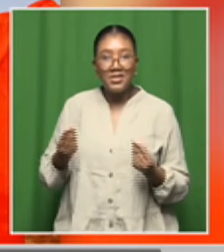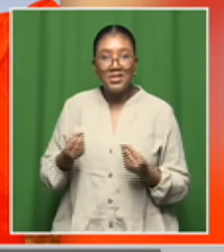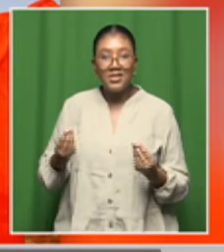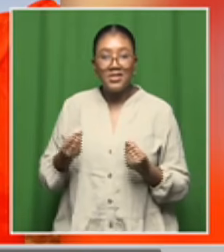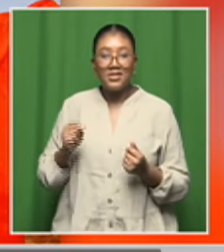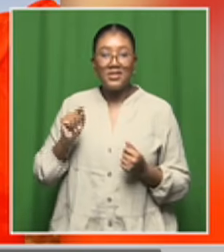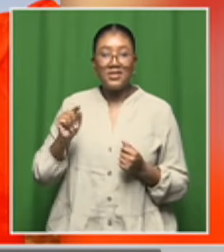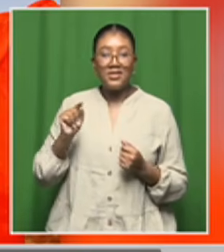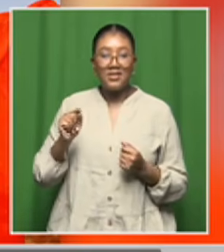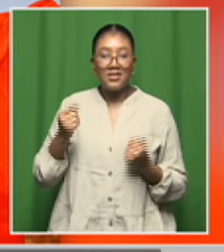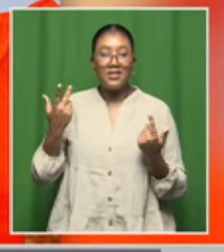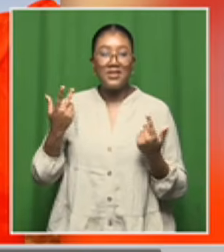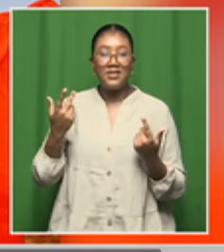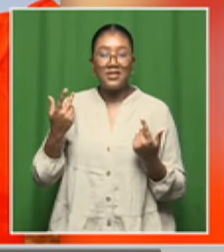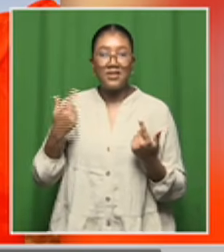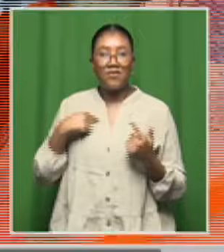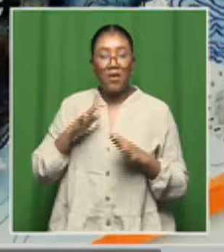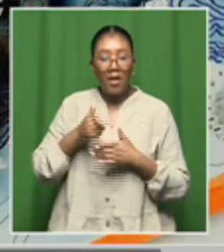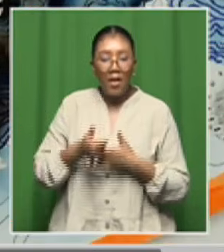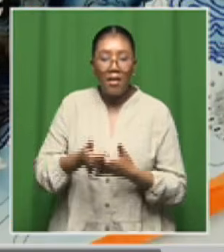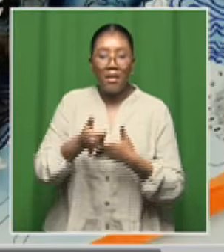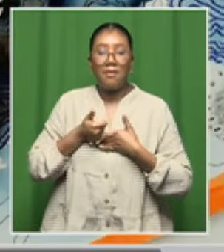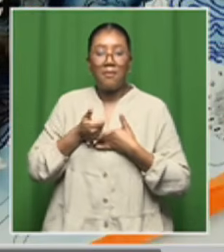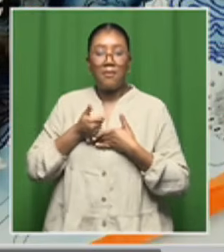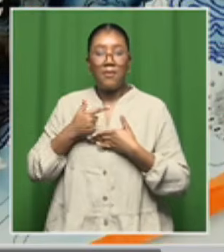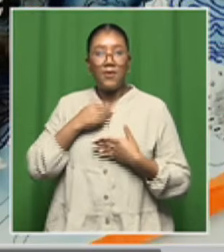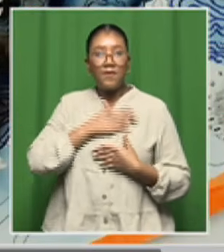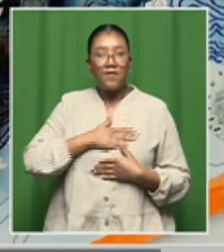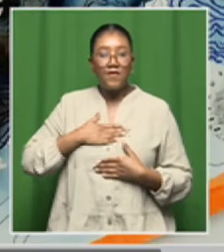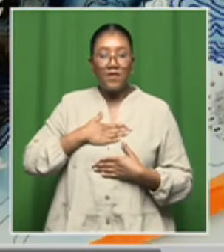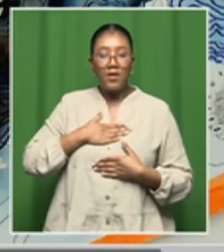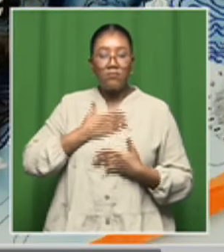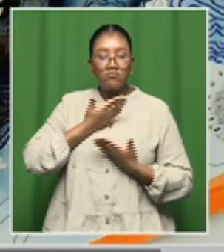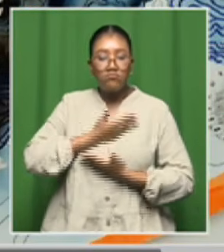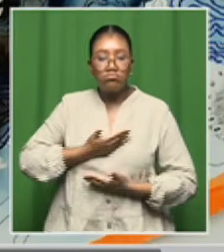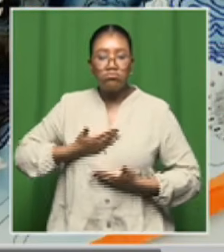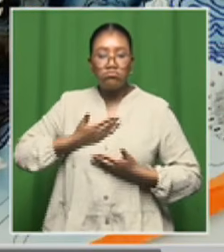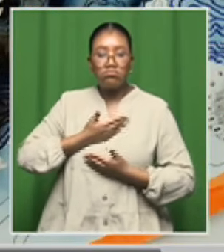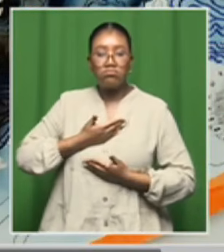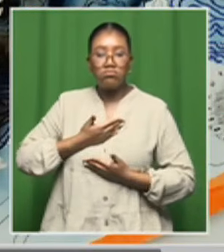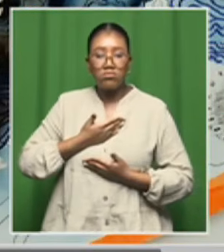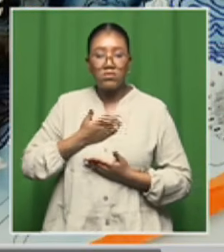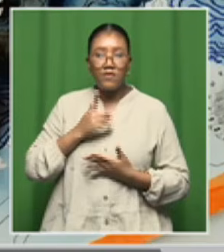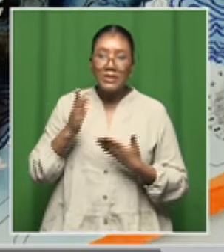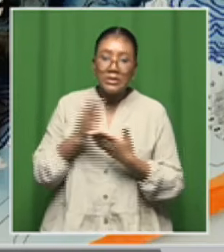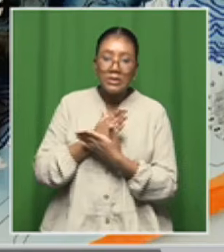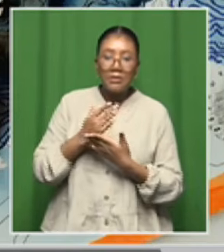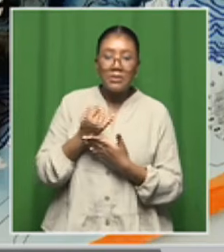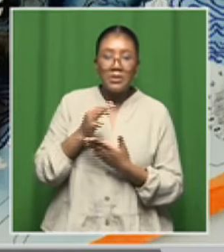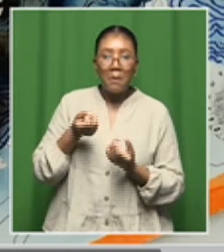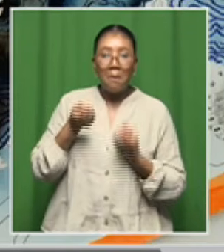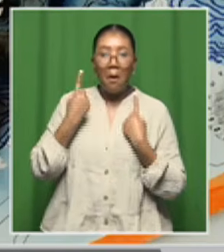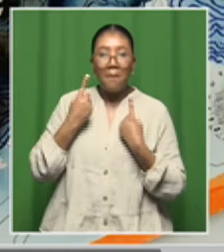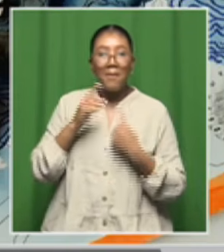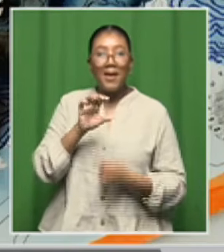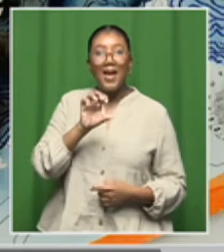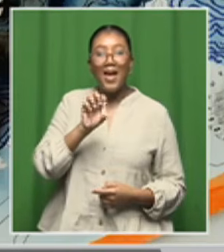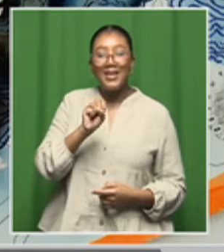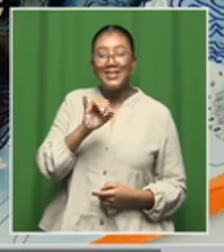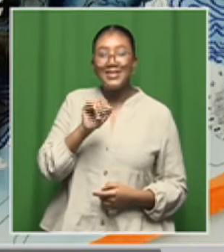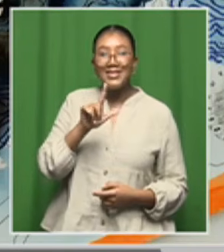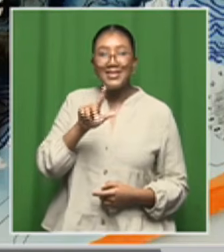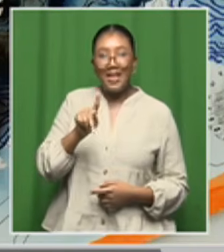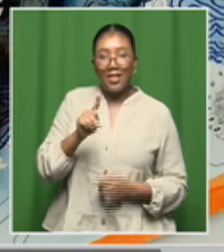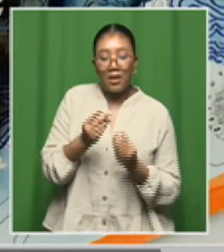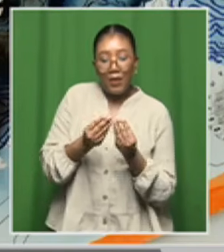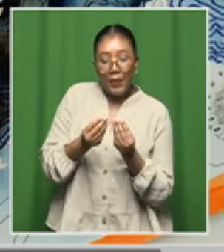properties, does to help regulate us as well. For people who are not schooled in the art of silk. Yes, of course,